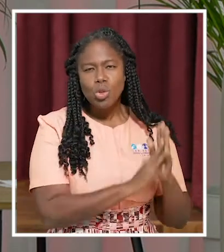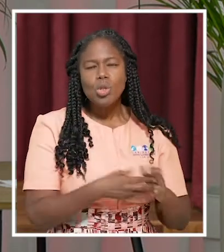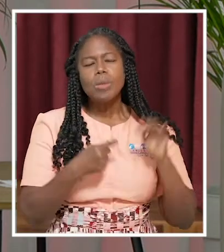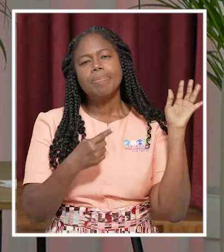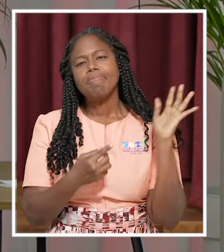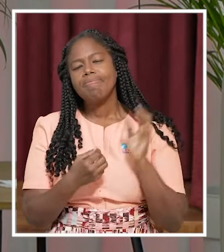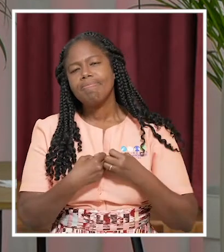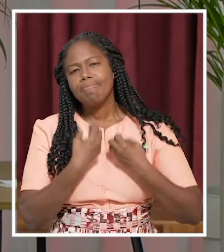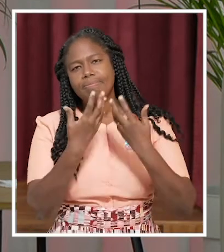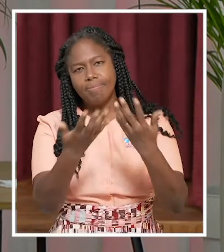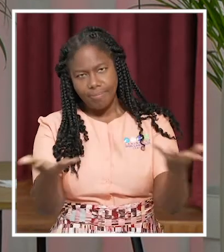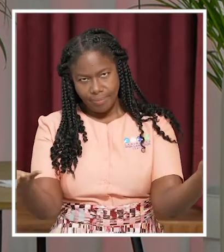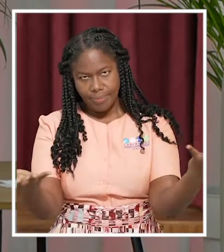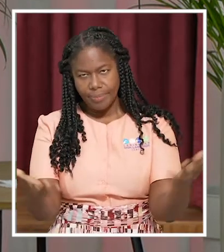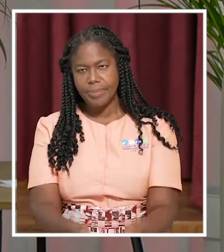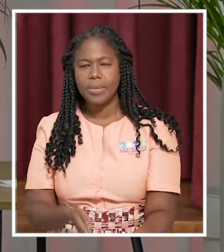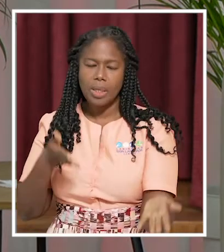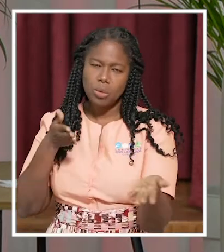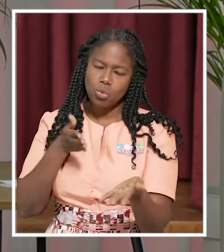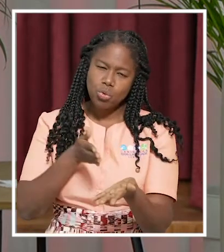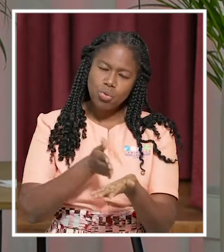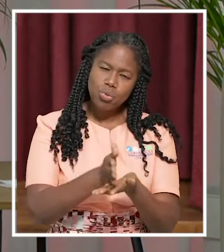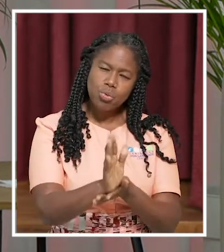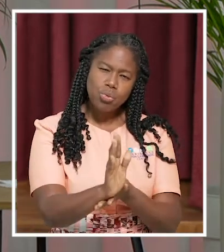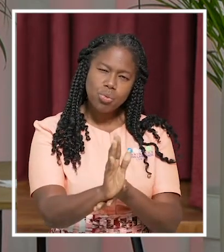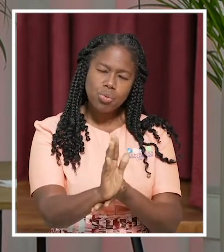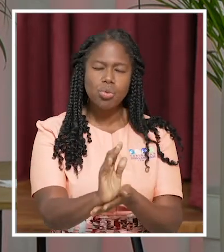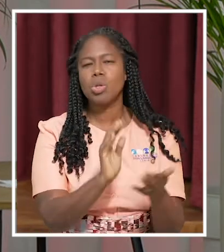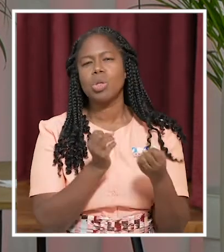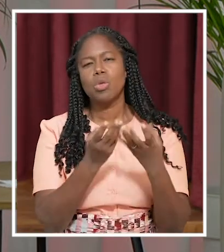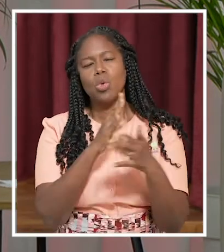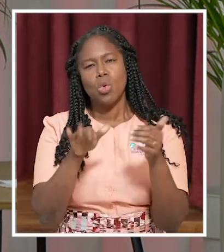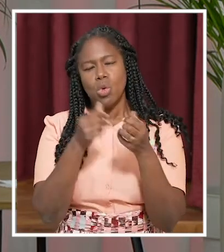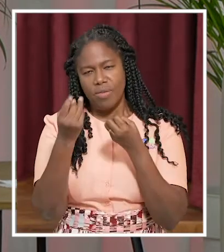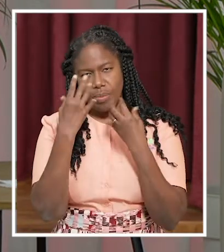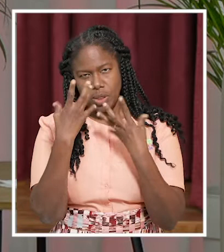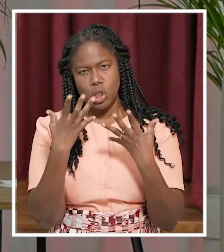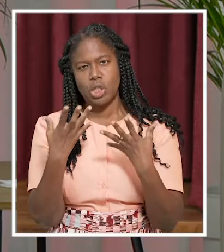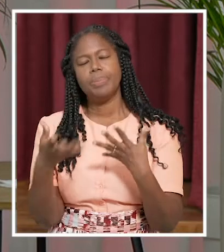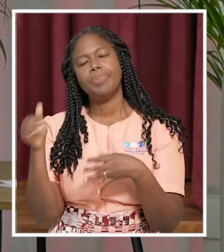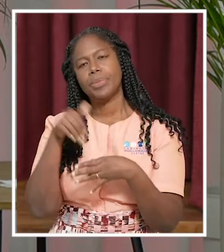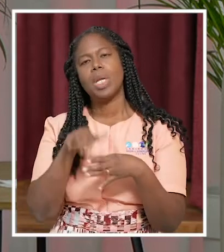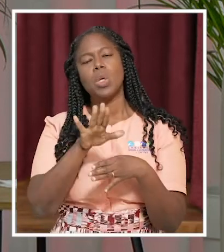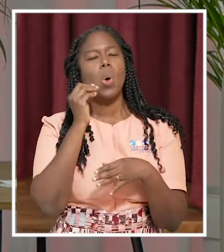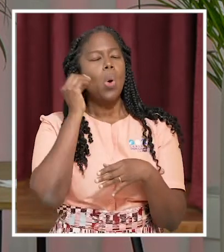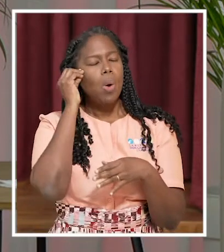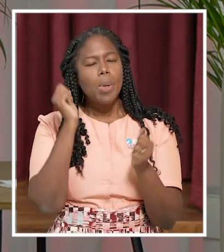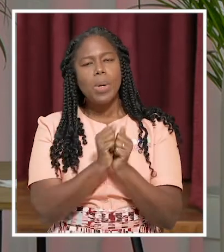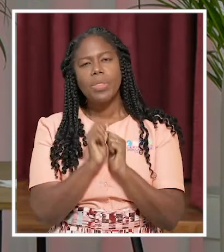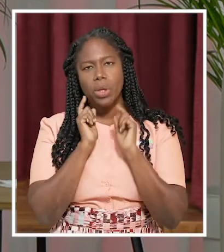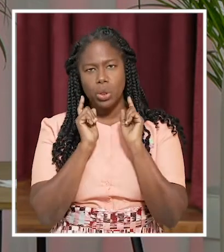give you that information straight to your doorstep, right there in your homes. We are here with you. My name is Roma, and thank you for having me as your host